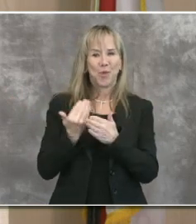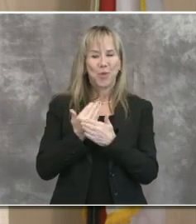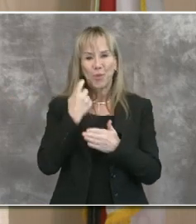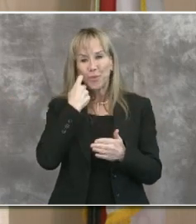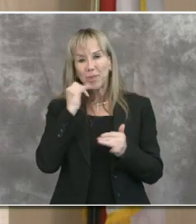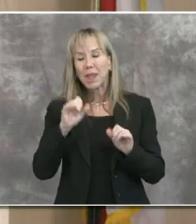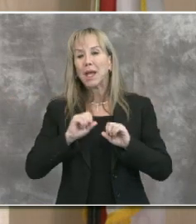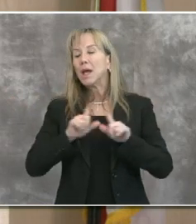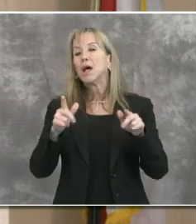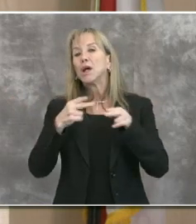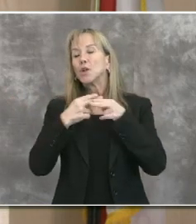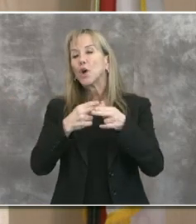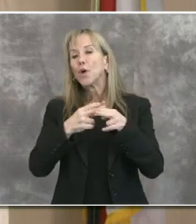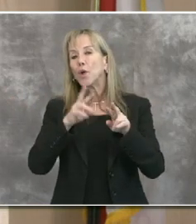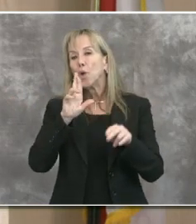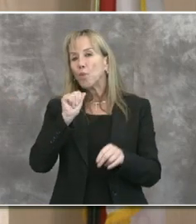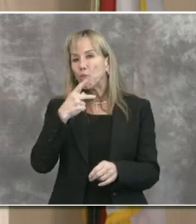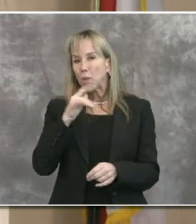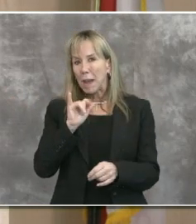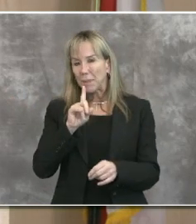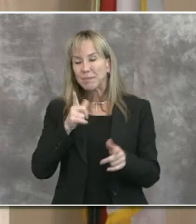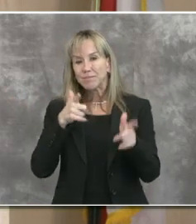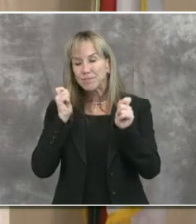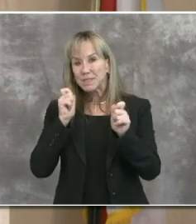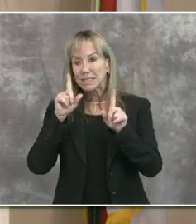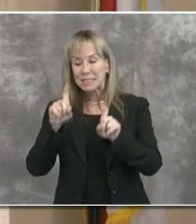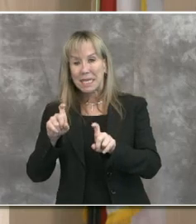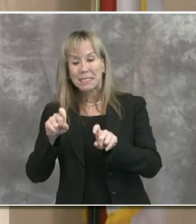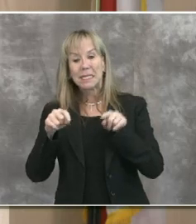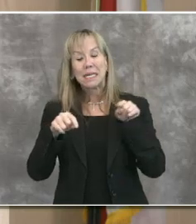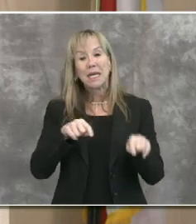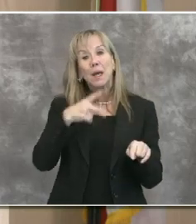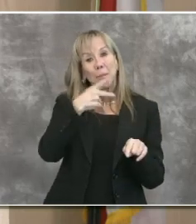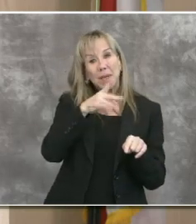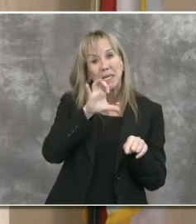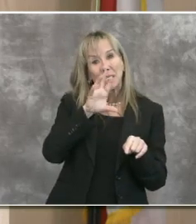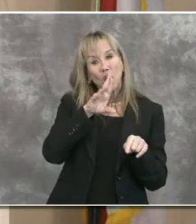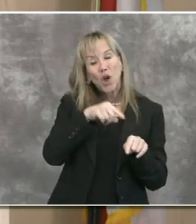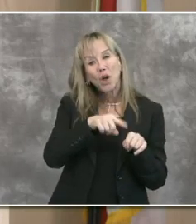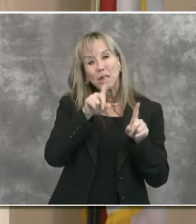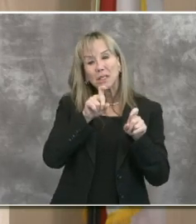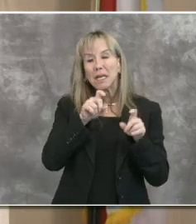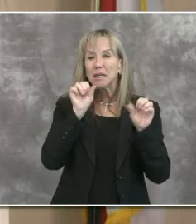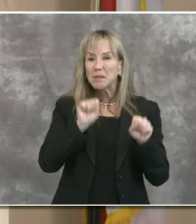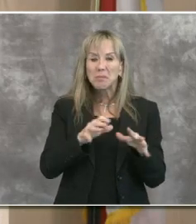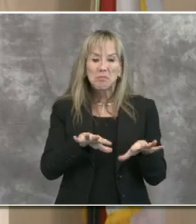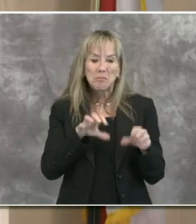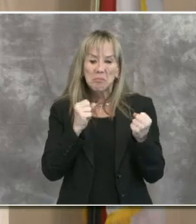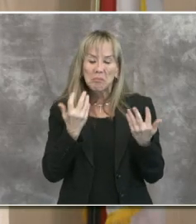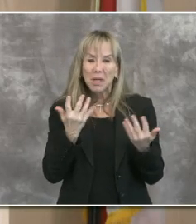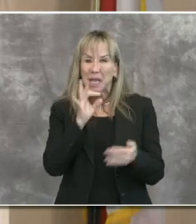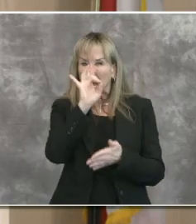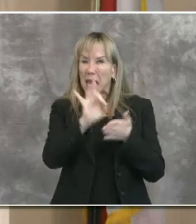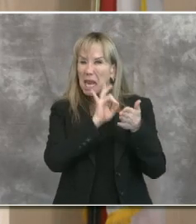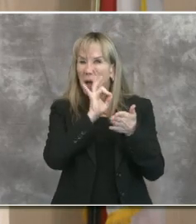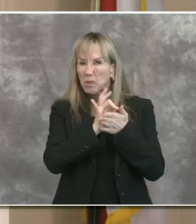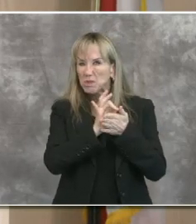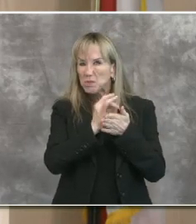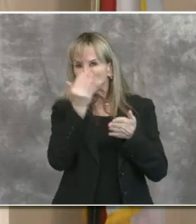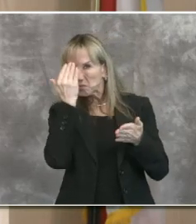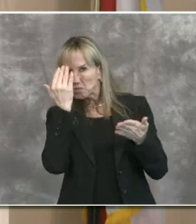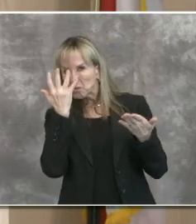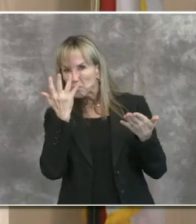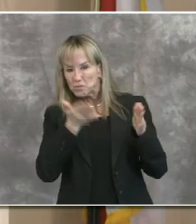is rapid testing. Now, the PCR testing takes anywhere from, takes about 8 hours